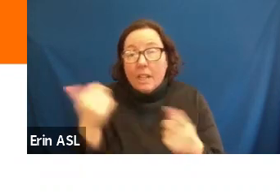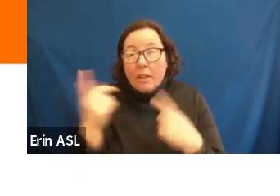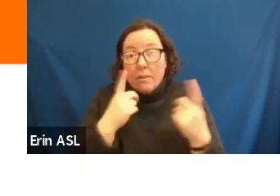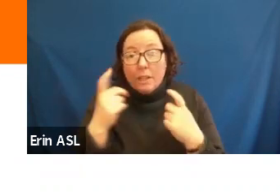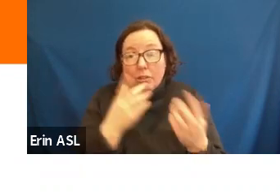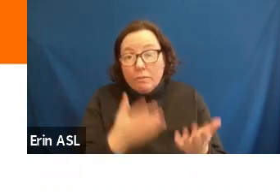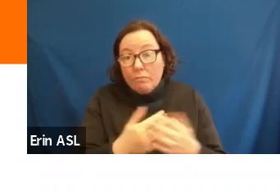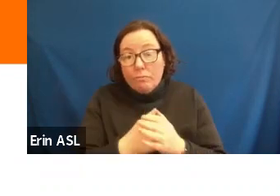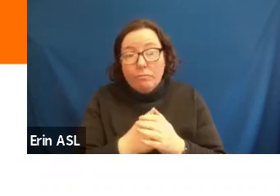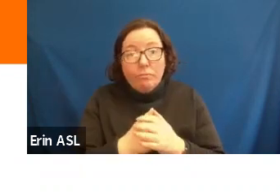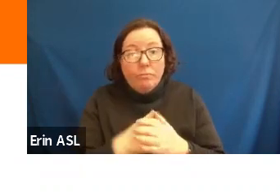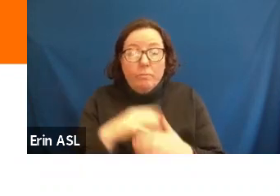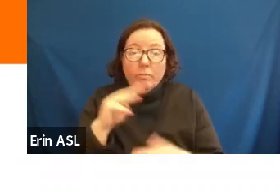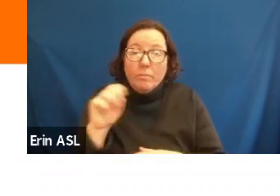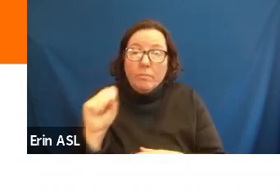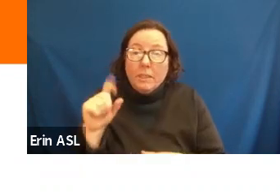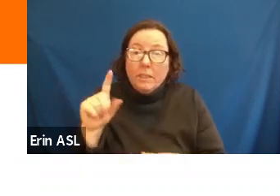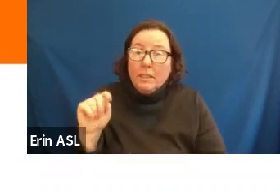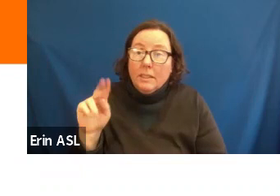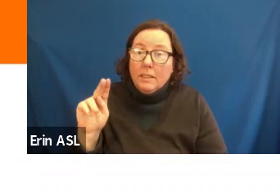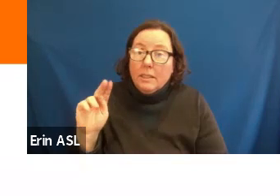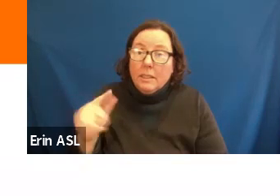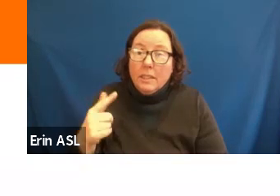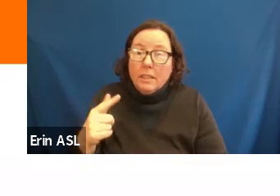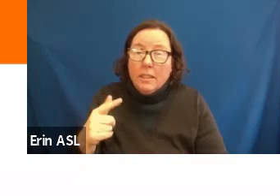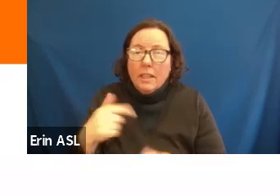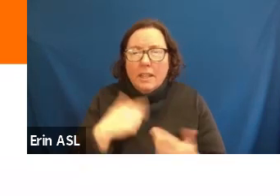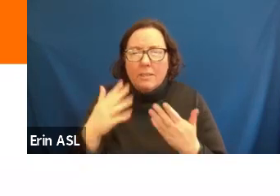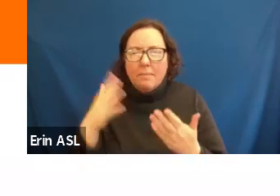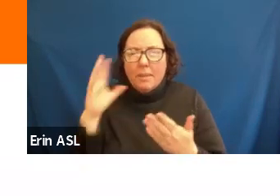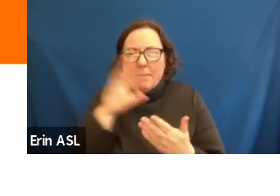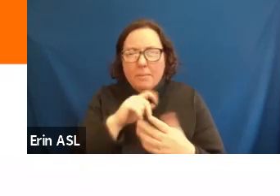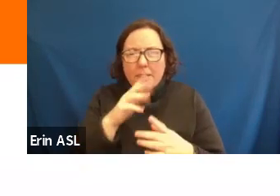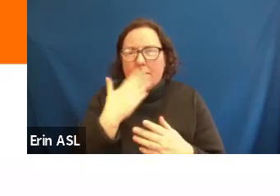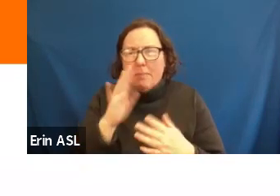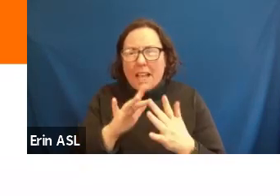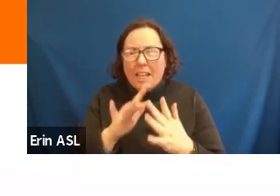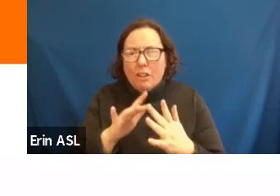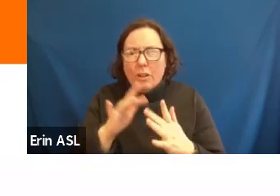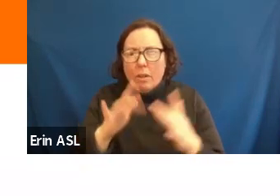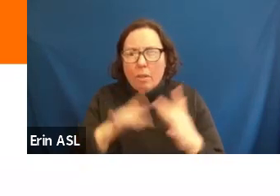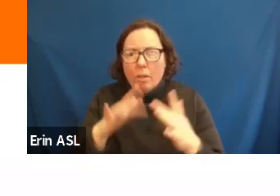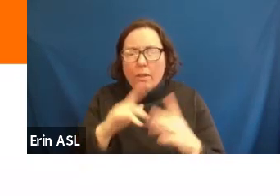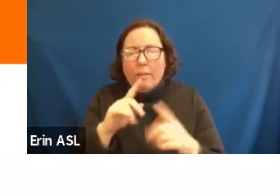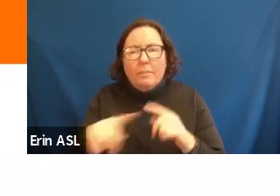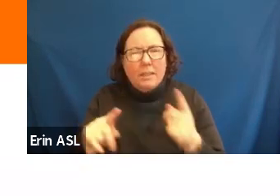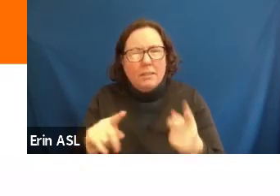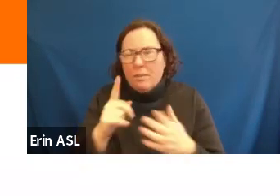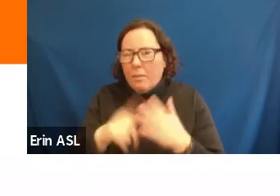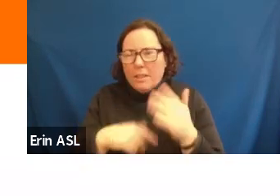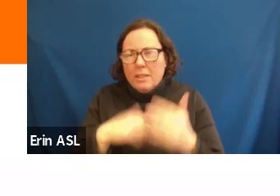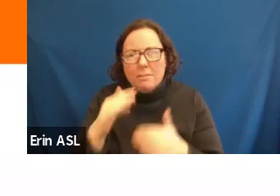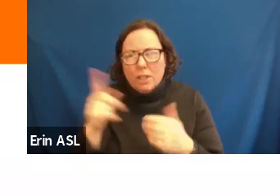Tung? Just, I might have missed it because I have bad internet, but what is the process that